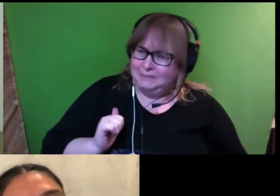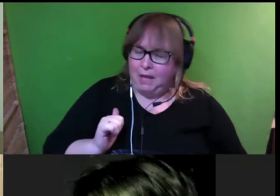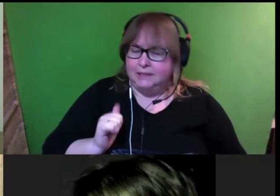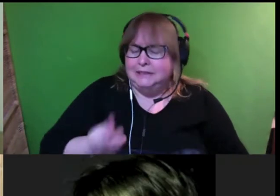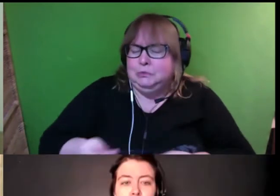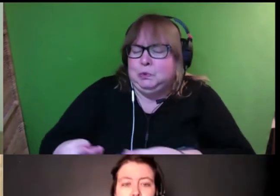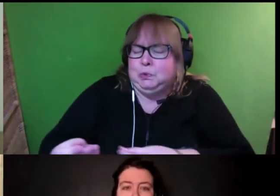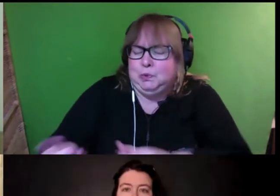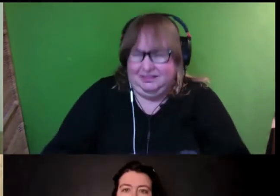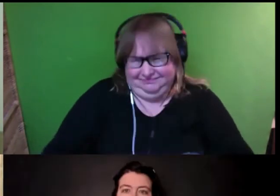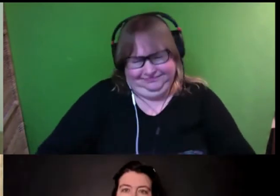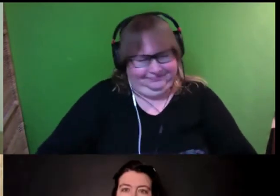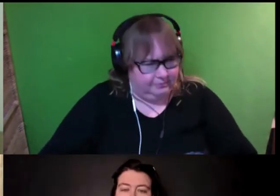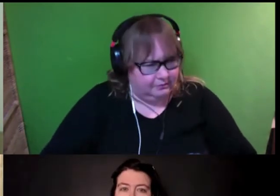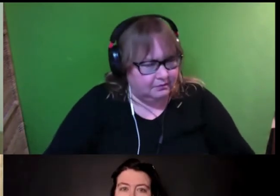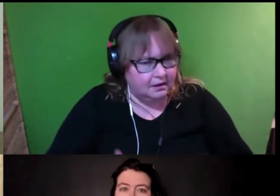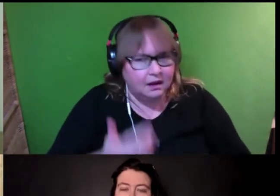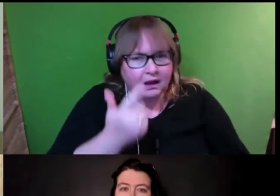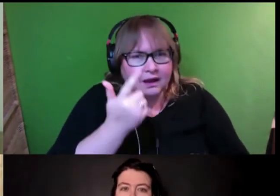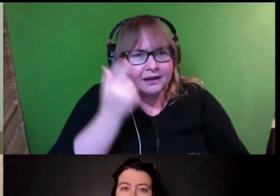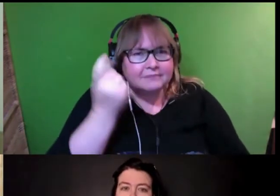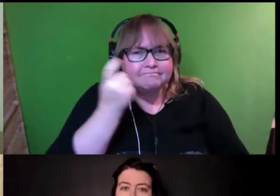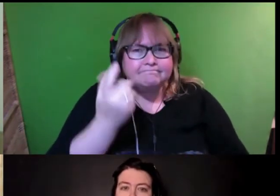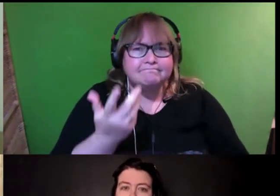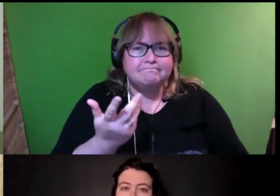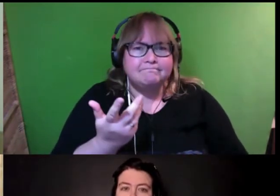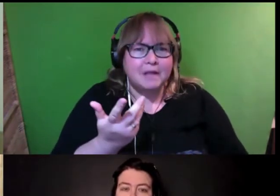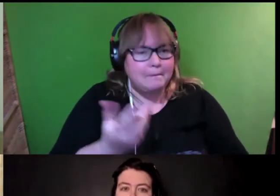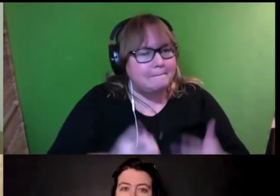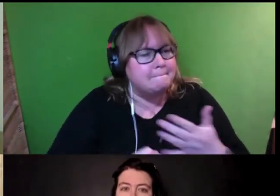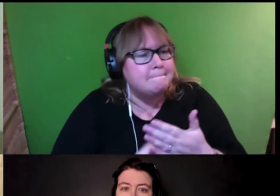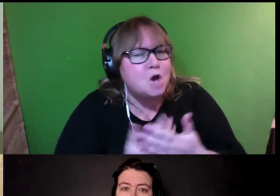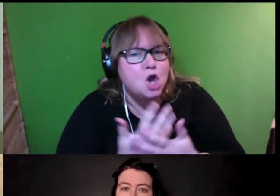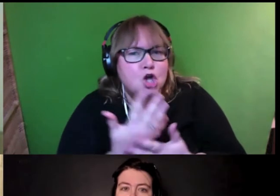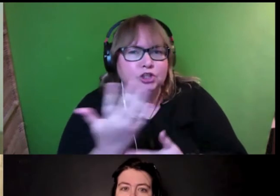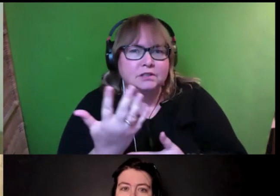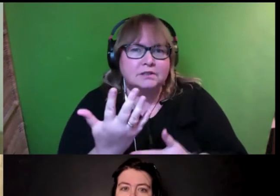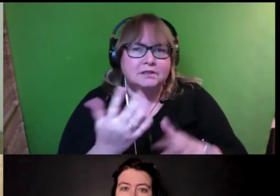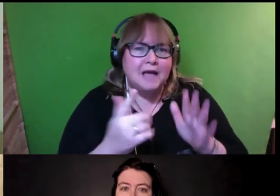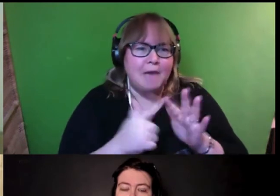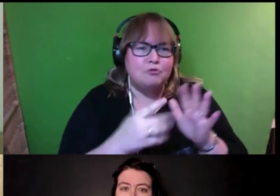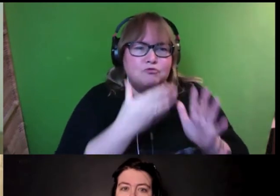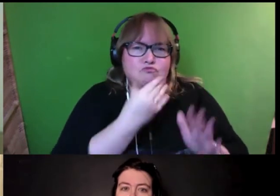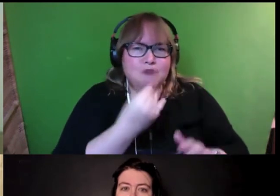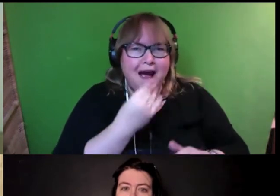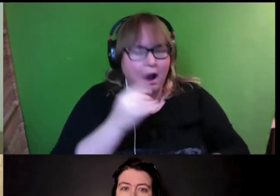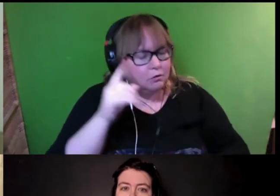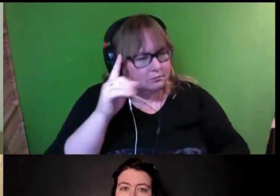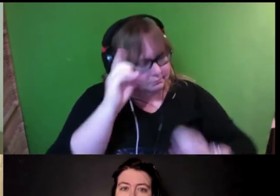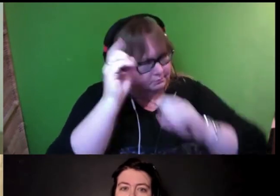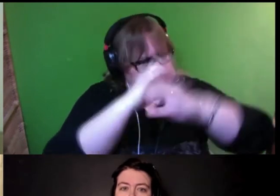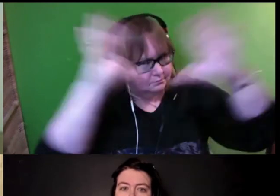emergence in the way that I guess Adrienne Maree Brown has popularized, that there's like a